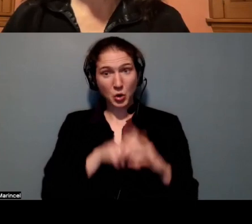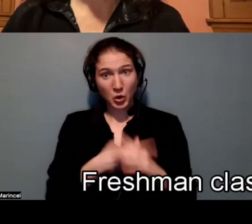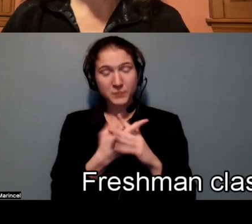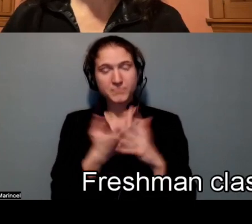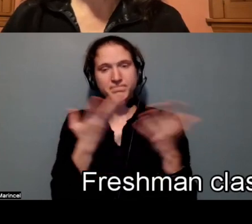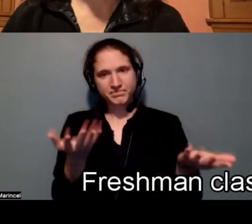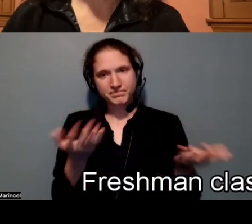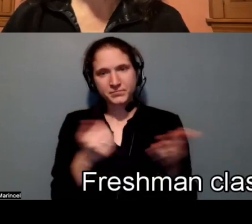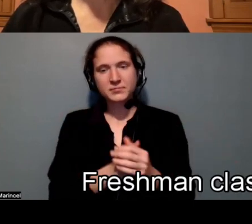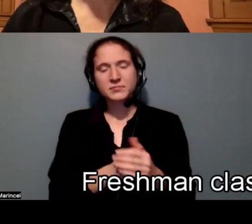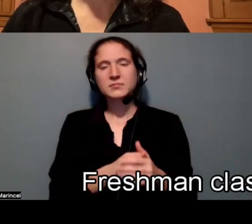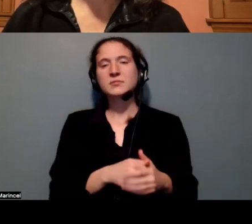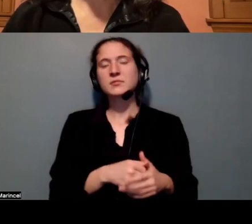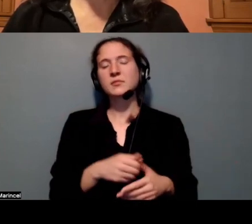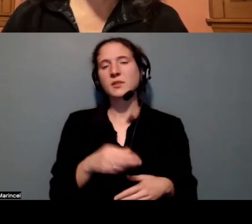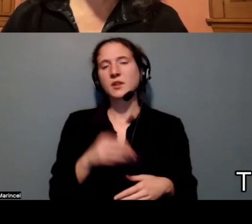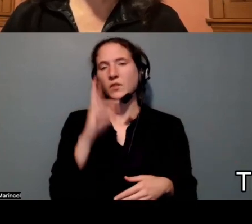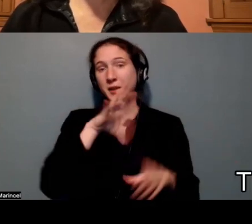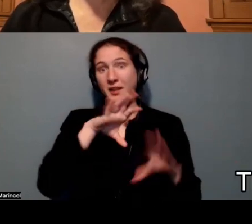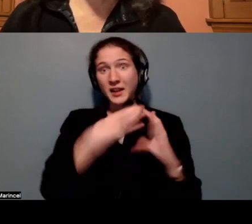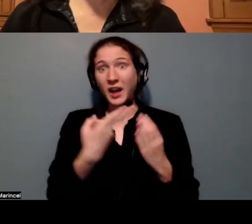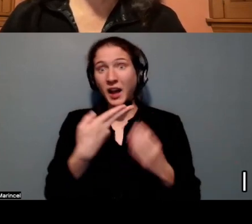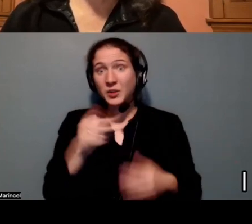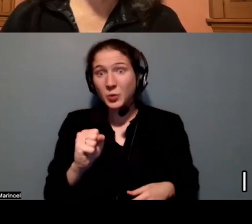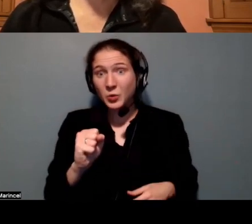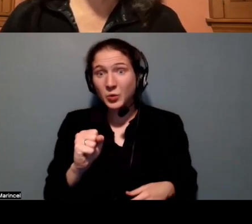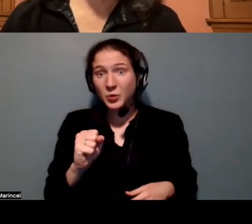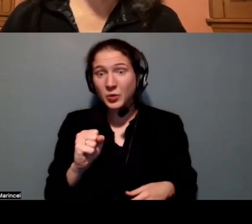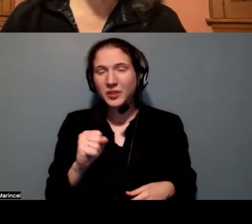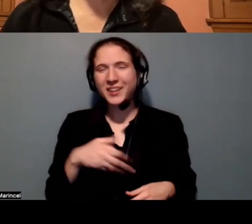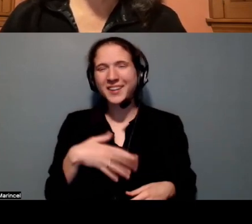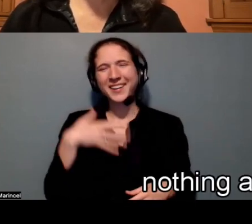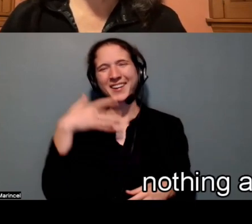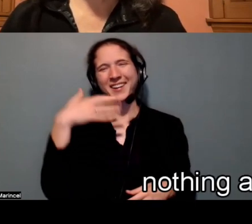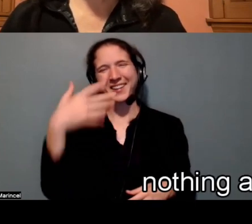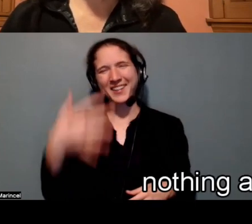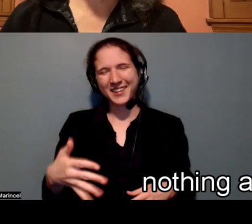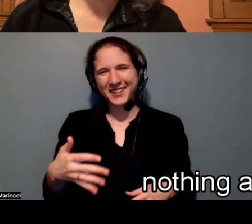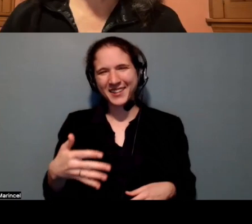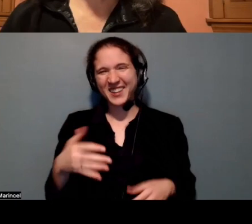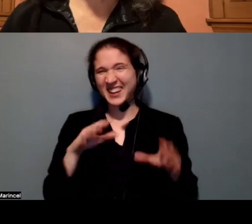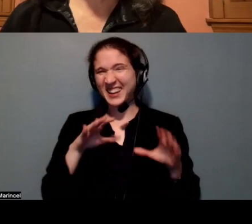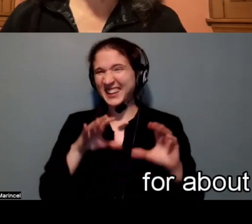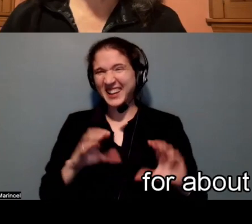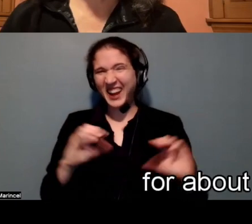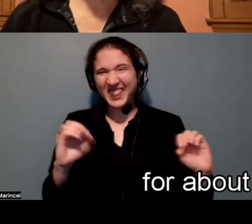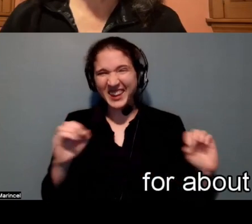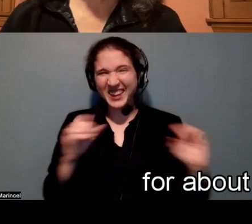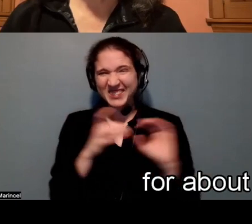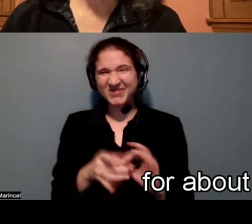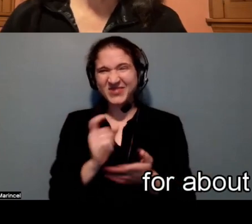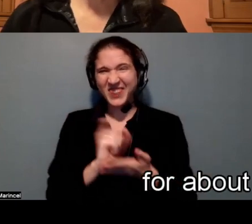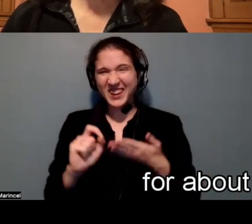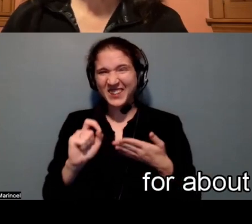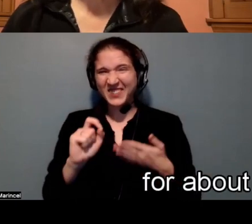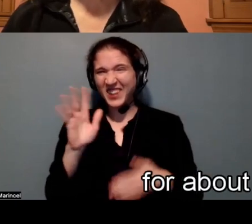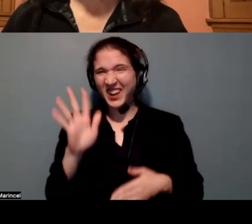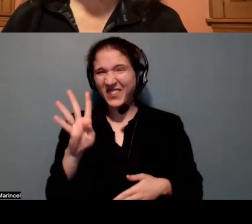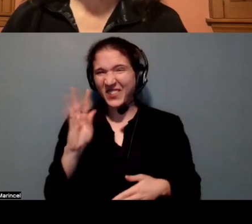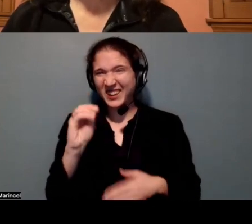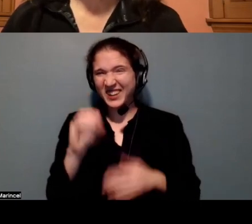Mm. freshman class in high school. Then I did nothing about writing for about 40 years.